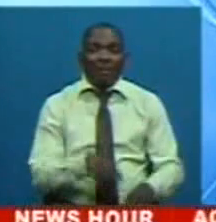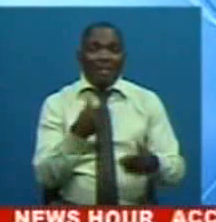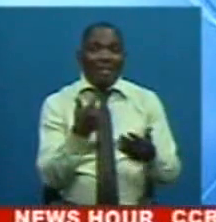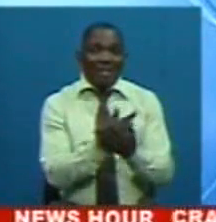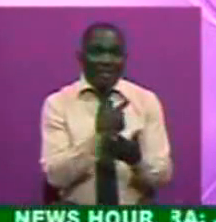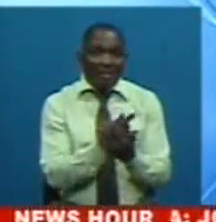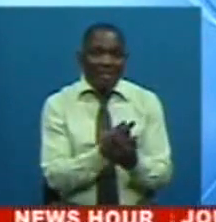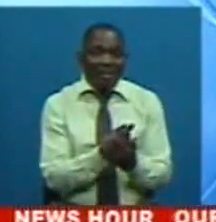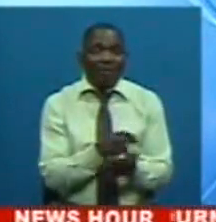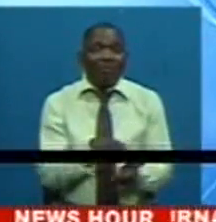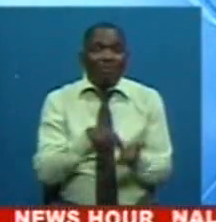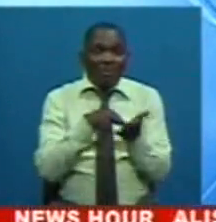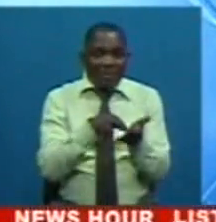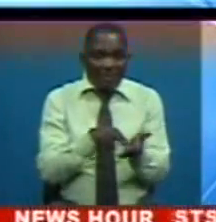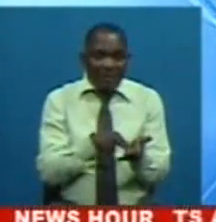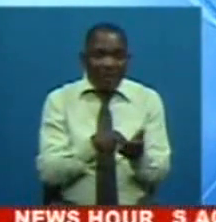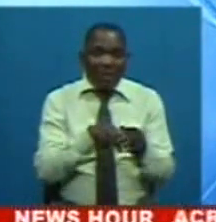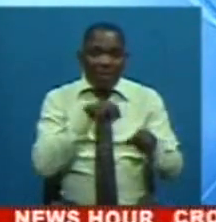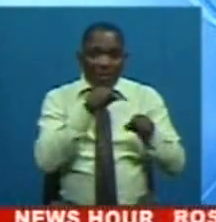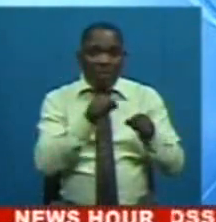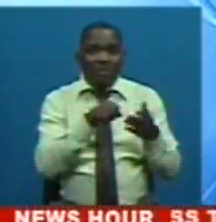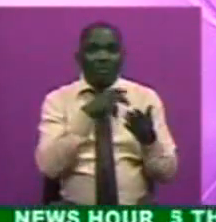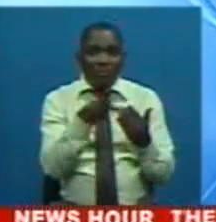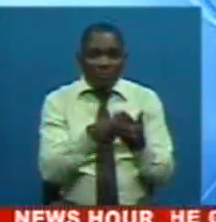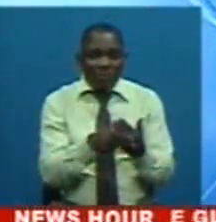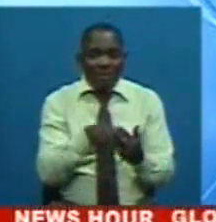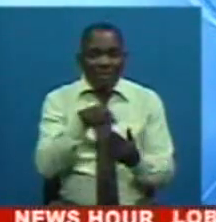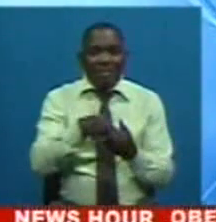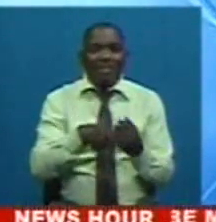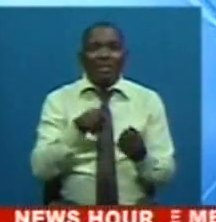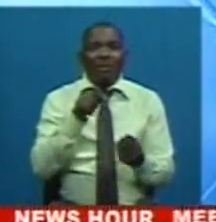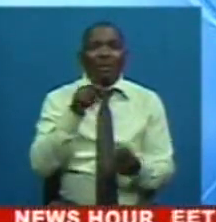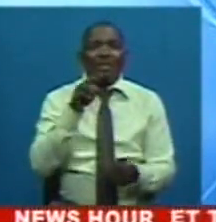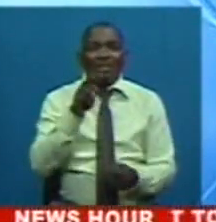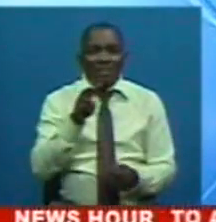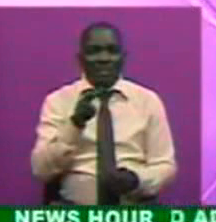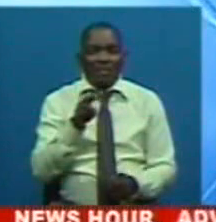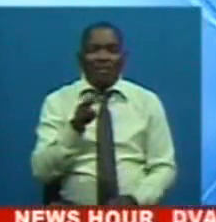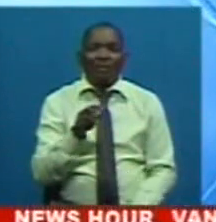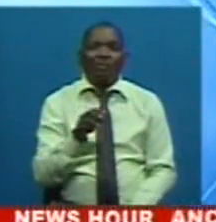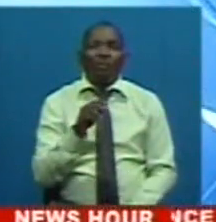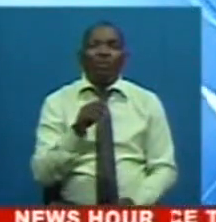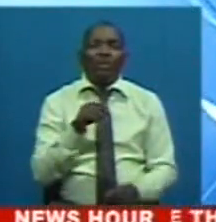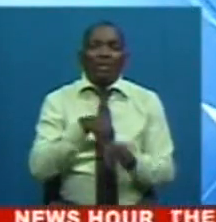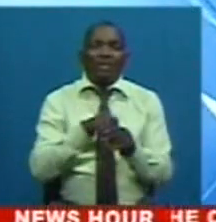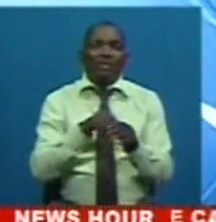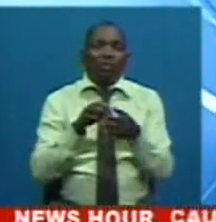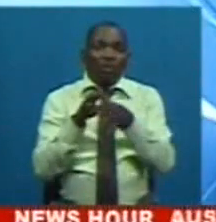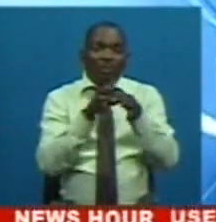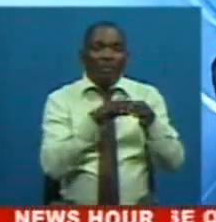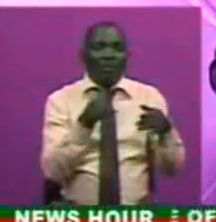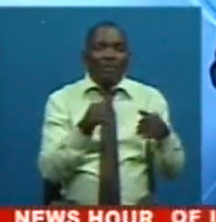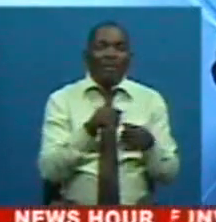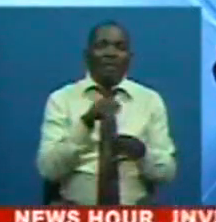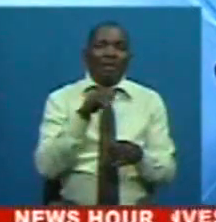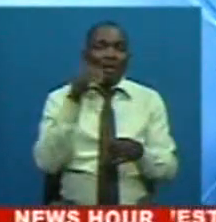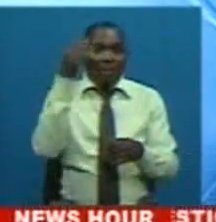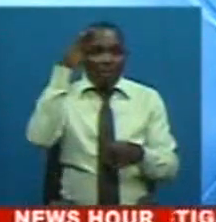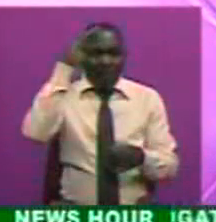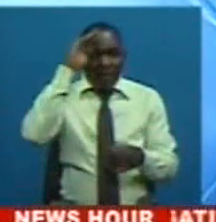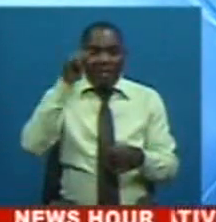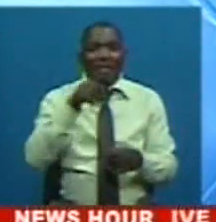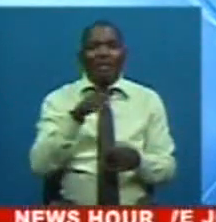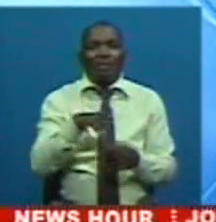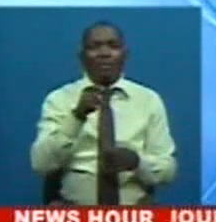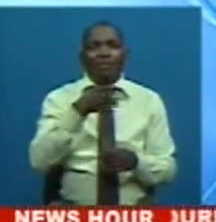Ghana's sole representative at the boxing event at the 2016 Rio Olympic Games in Brazil, Abdul Wahid Omar, has been